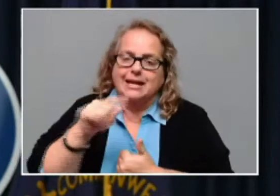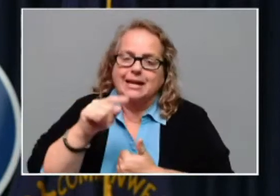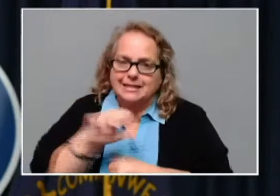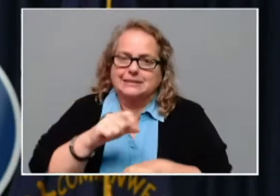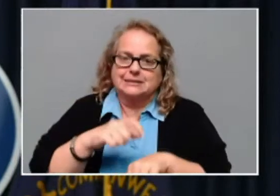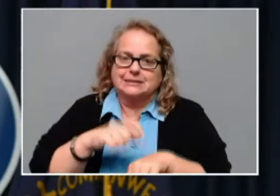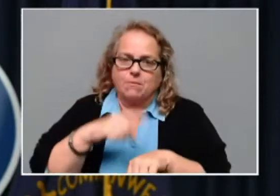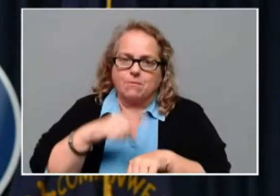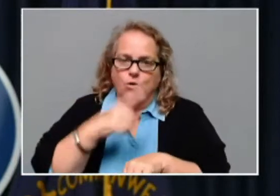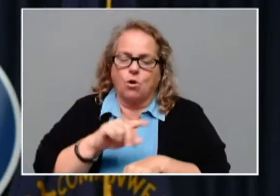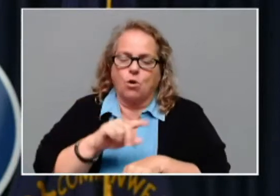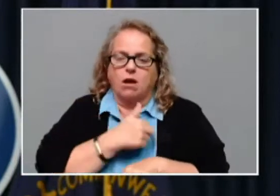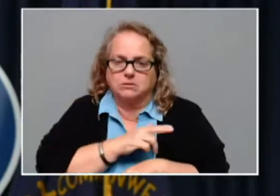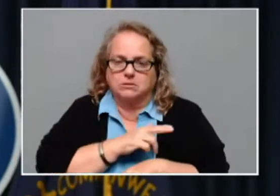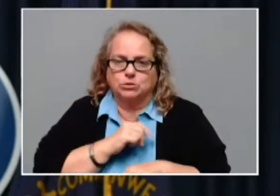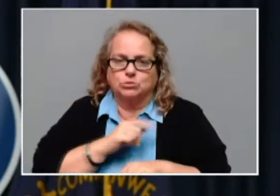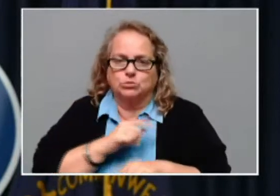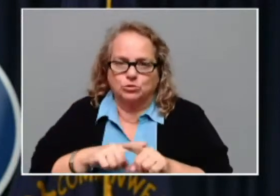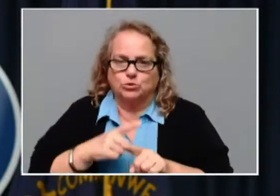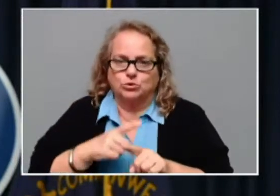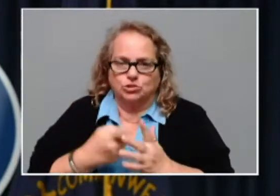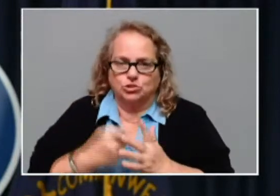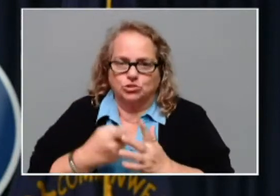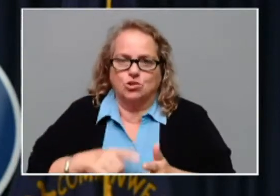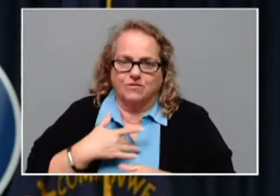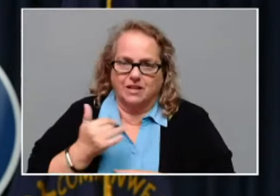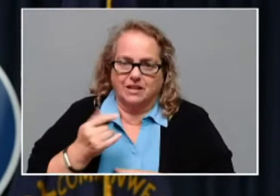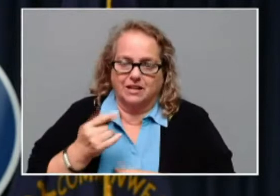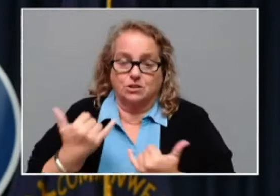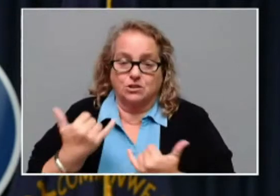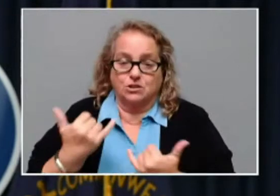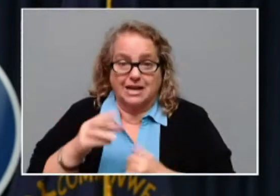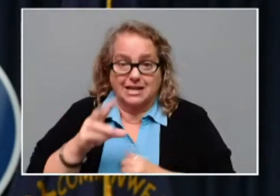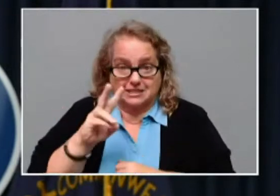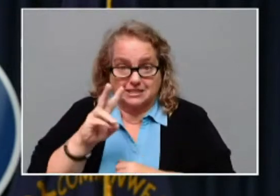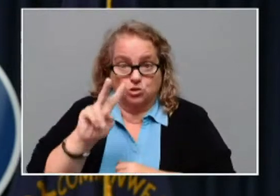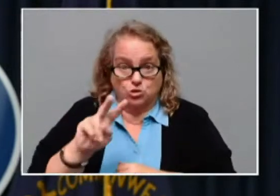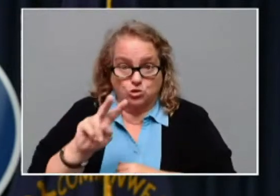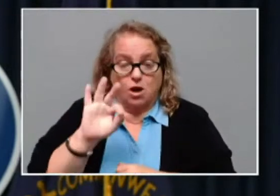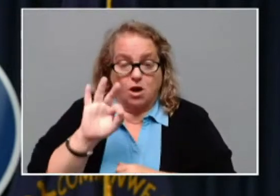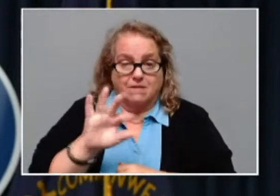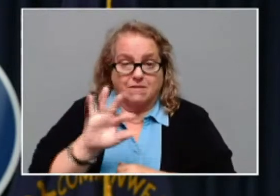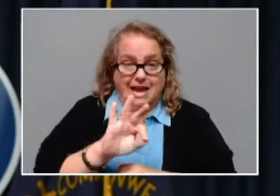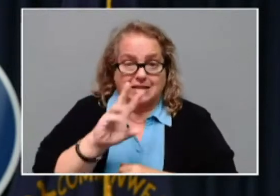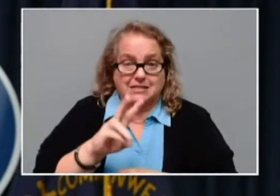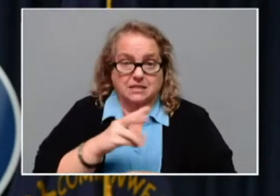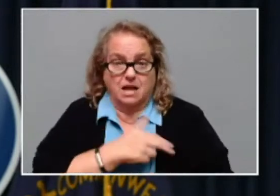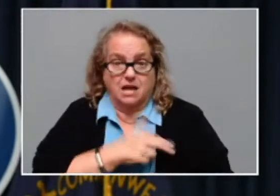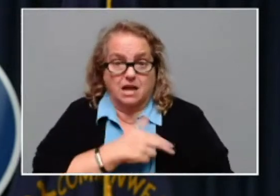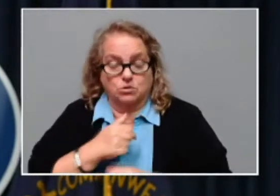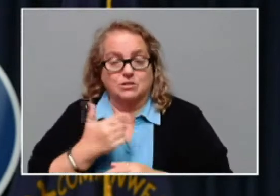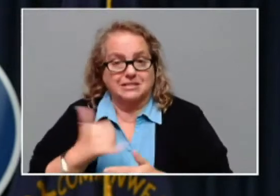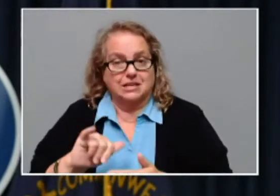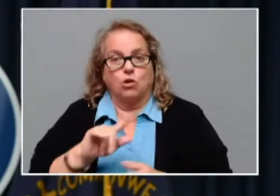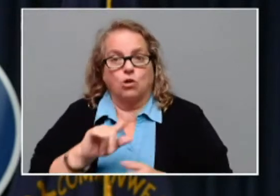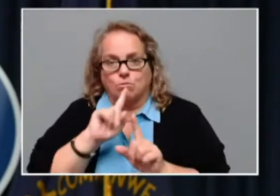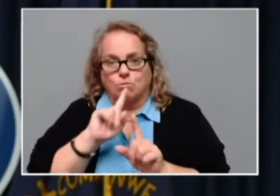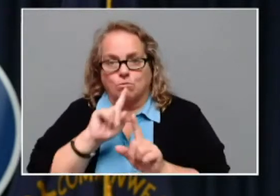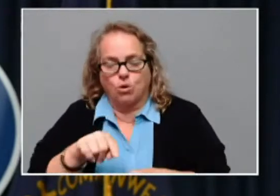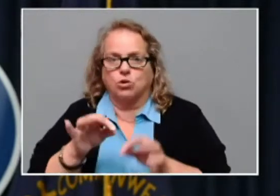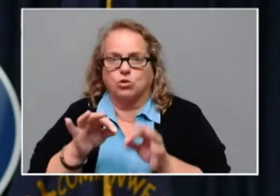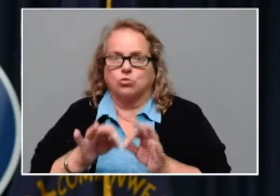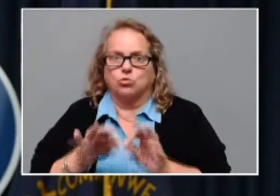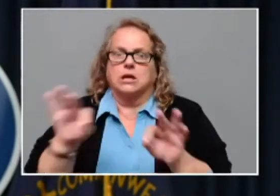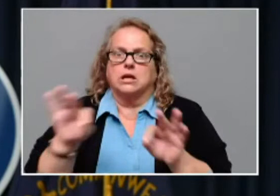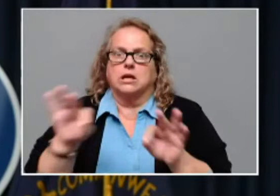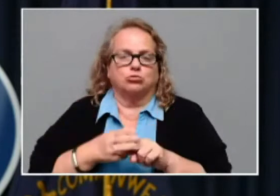ICUs. As of today, 62 of 96 hospitals reporting critical staffing shortages, 118